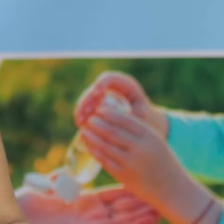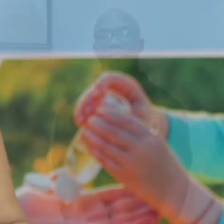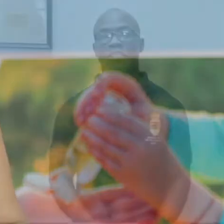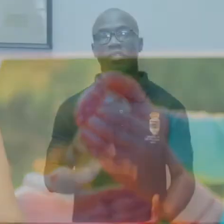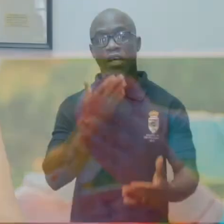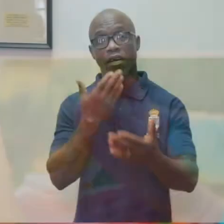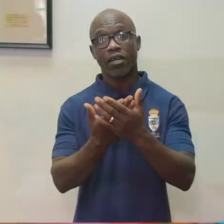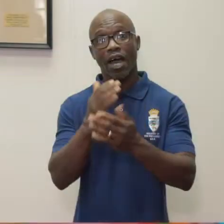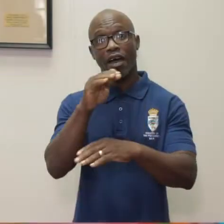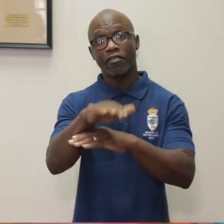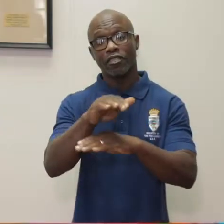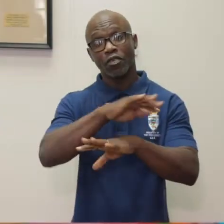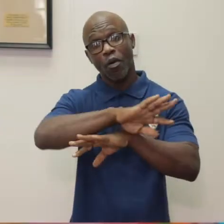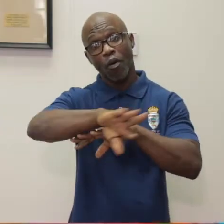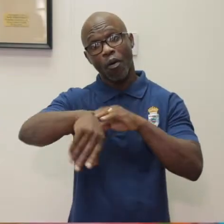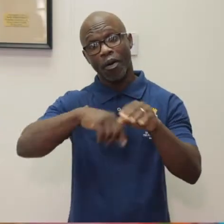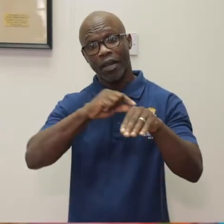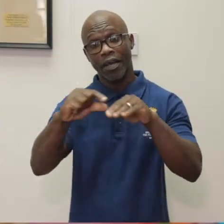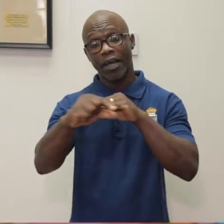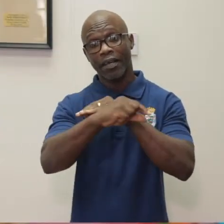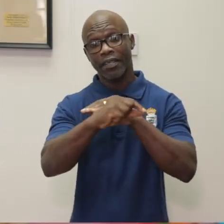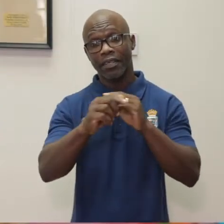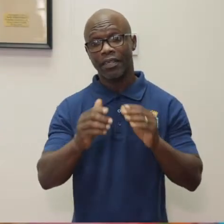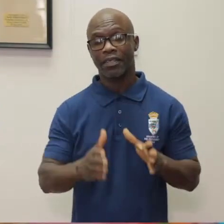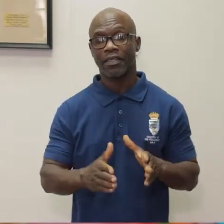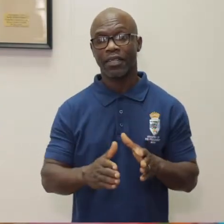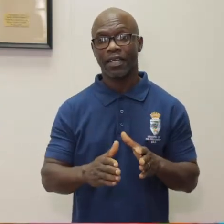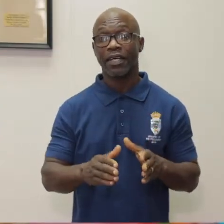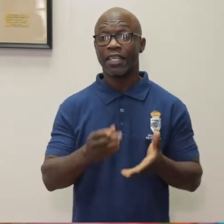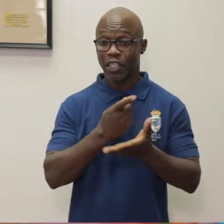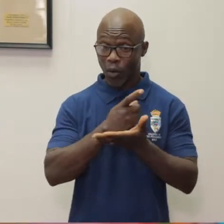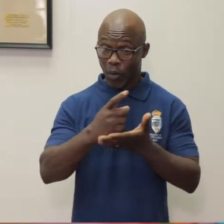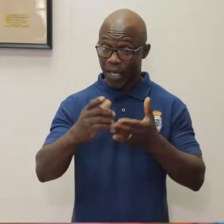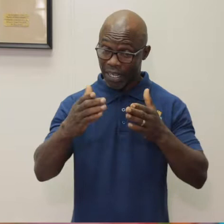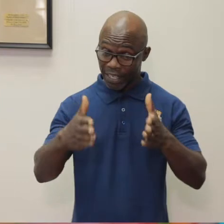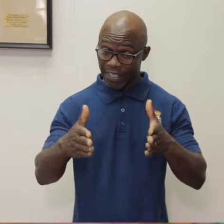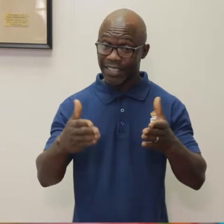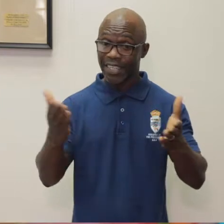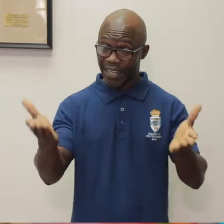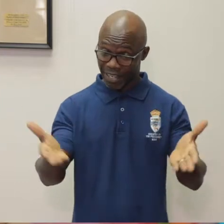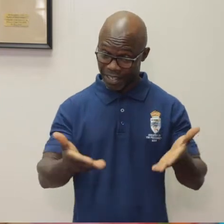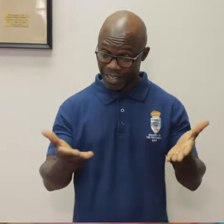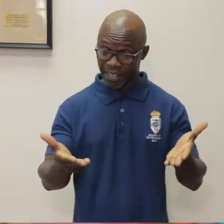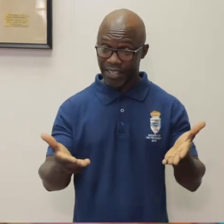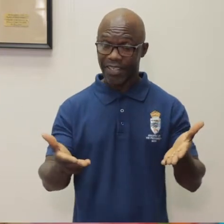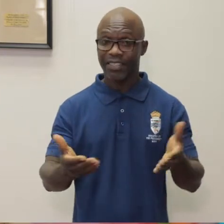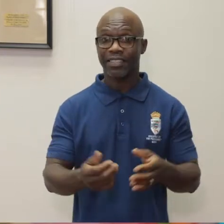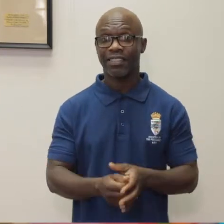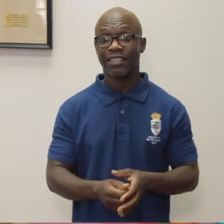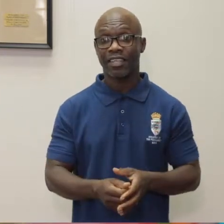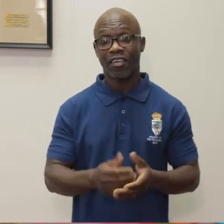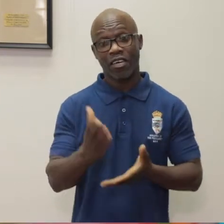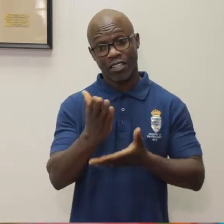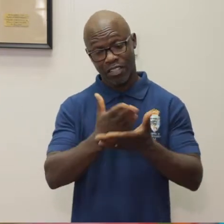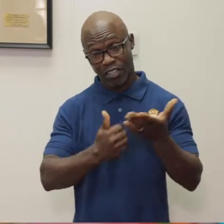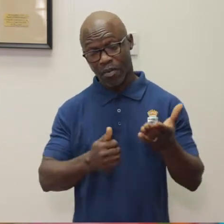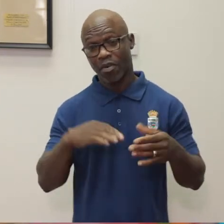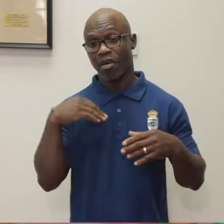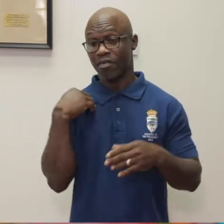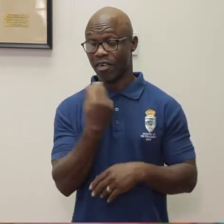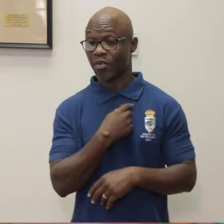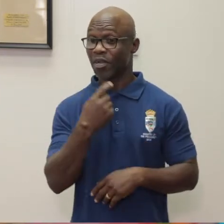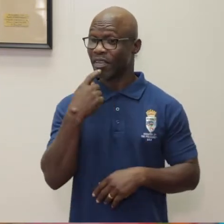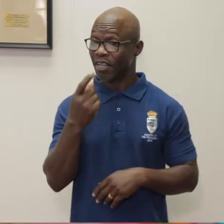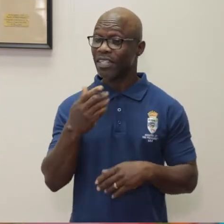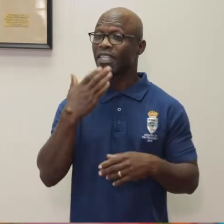Good afternoon, fellow Guyanese. The weekend is here once again, or as some of us would say,